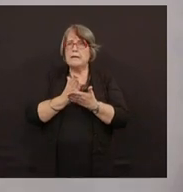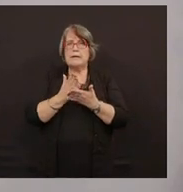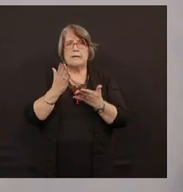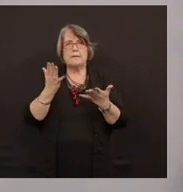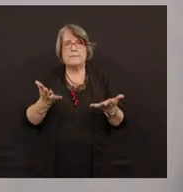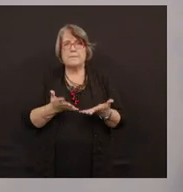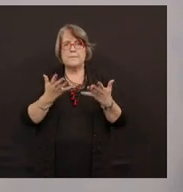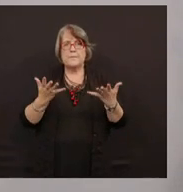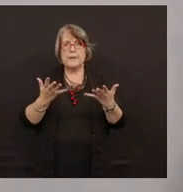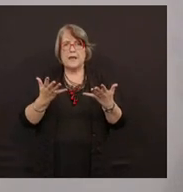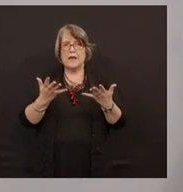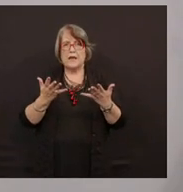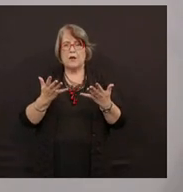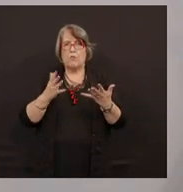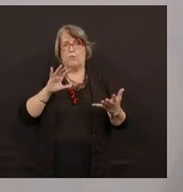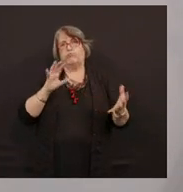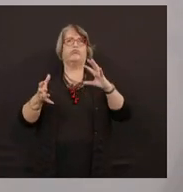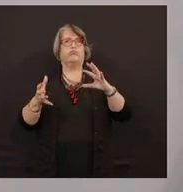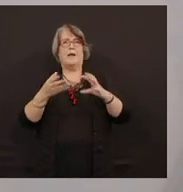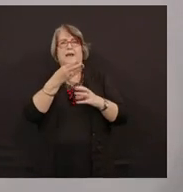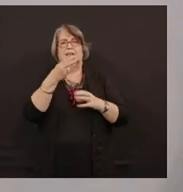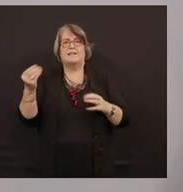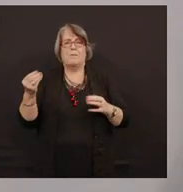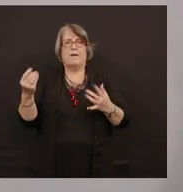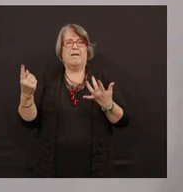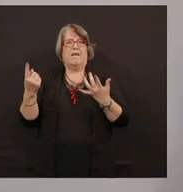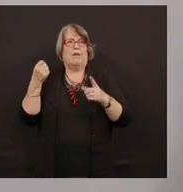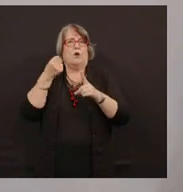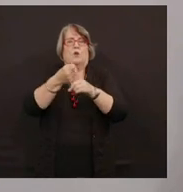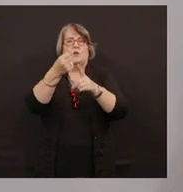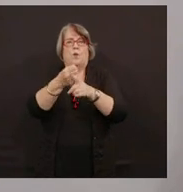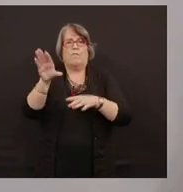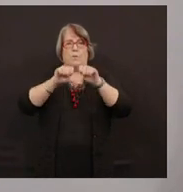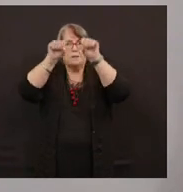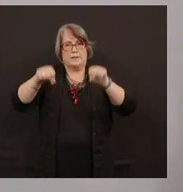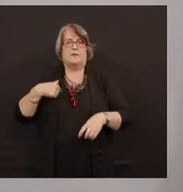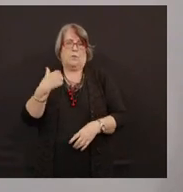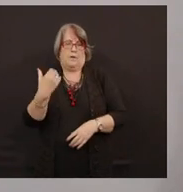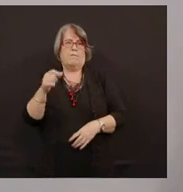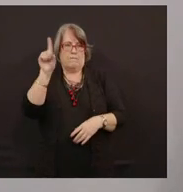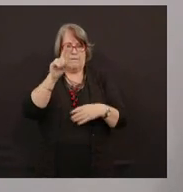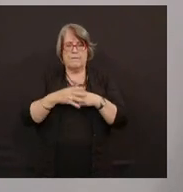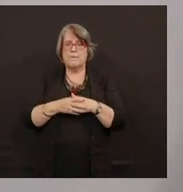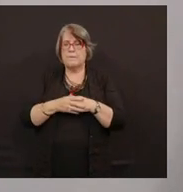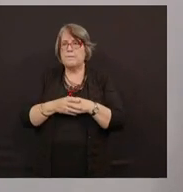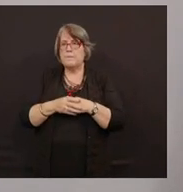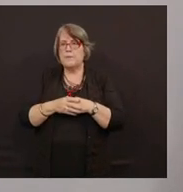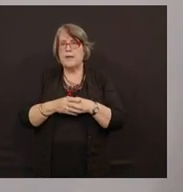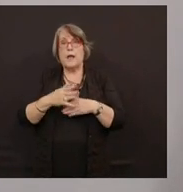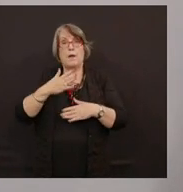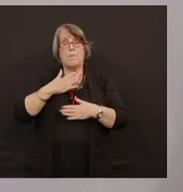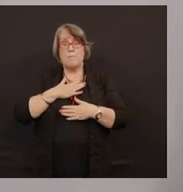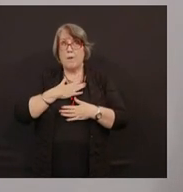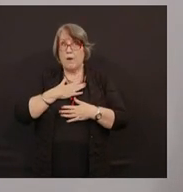That really disrupts some of the unintended consequences of systems that we've got now. My